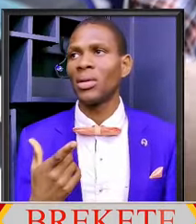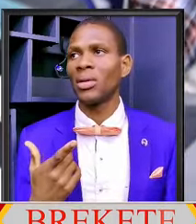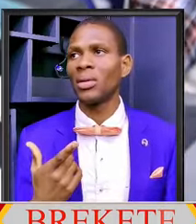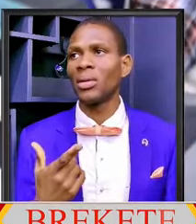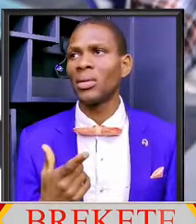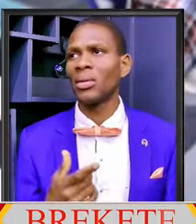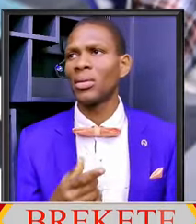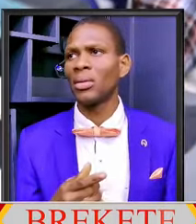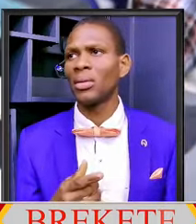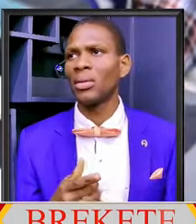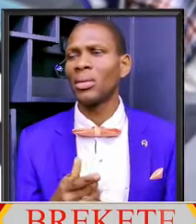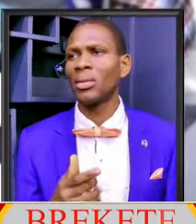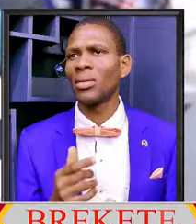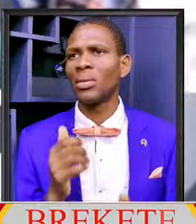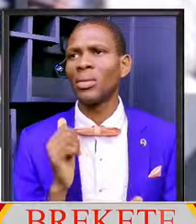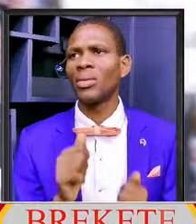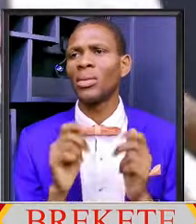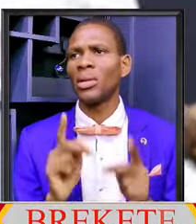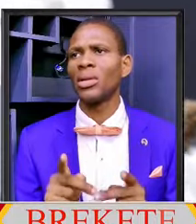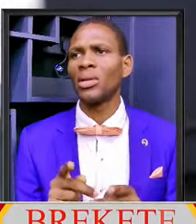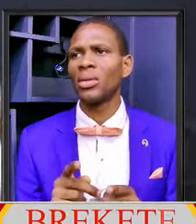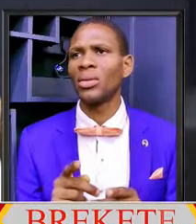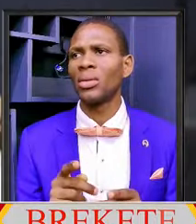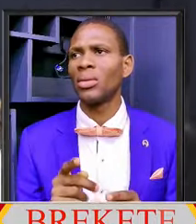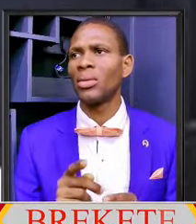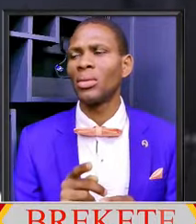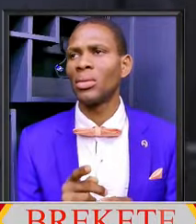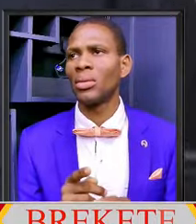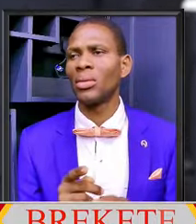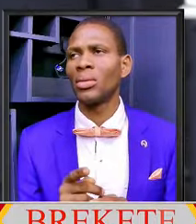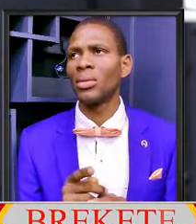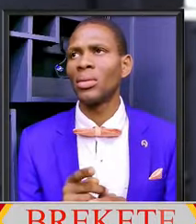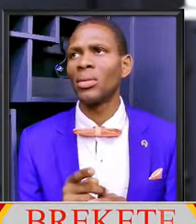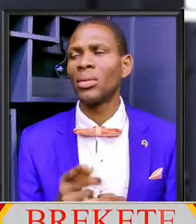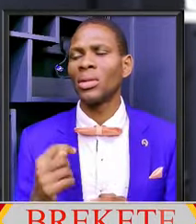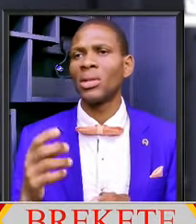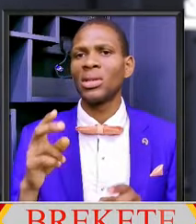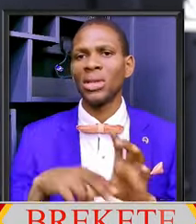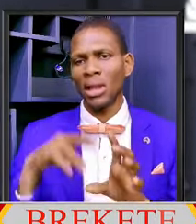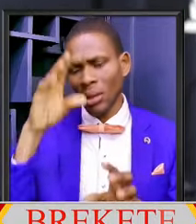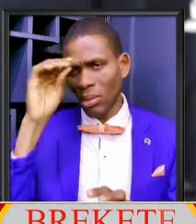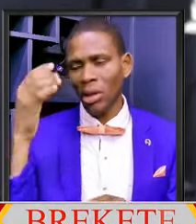The number, sir. Which person will I go call? The chairman of